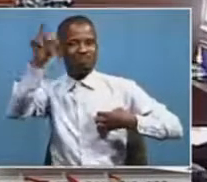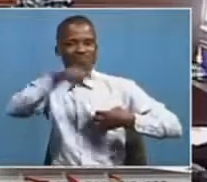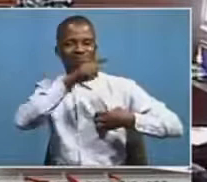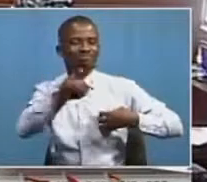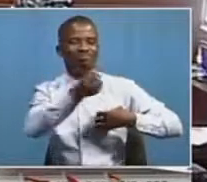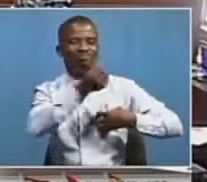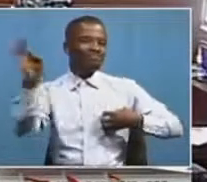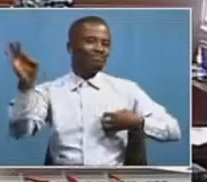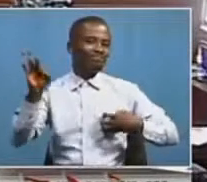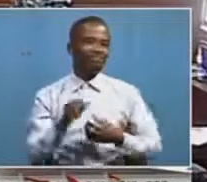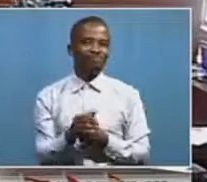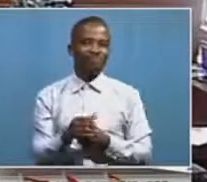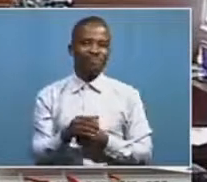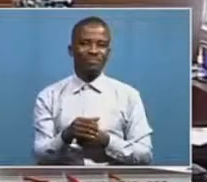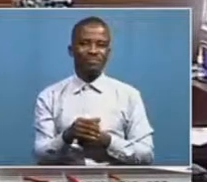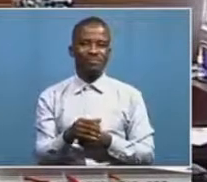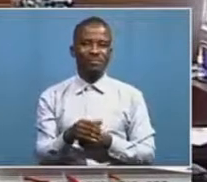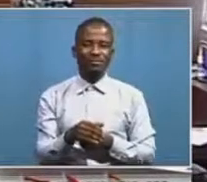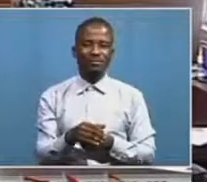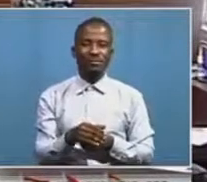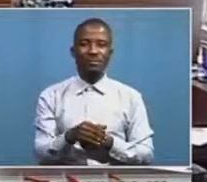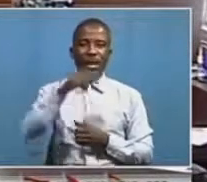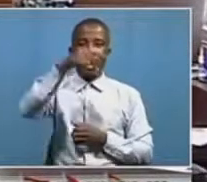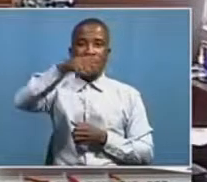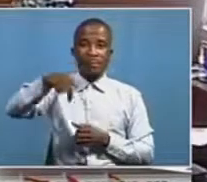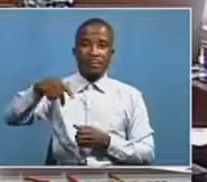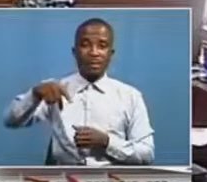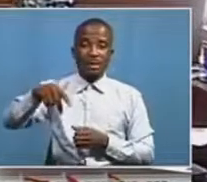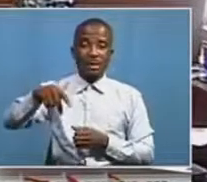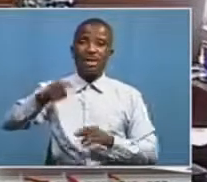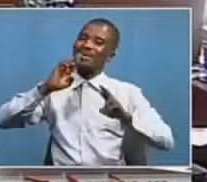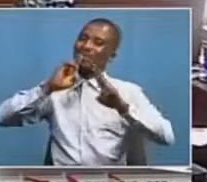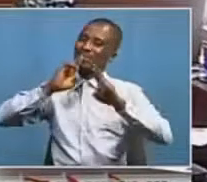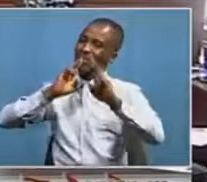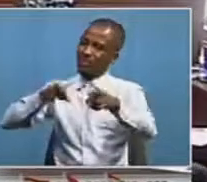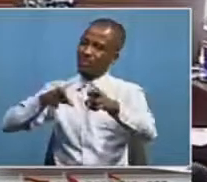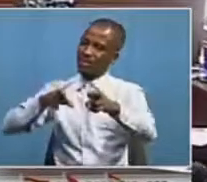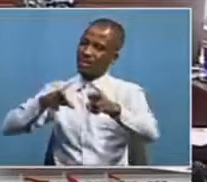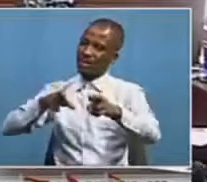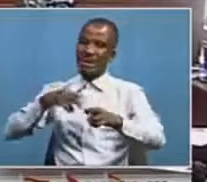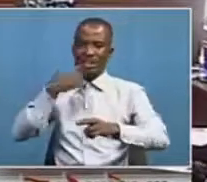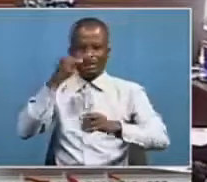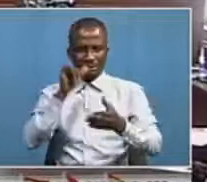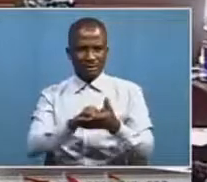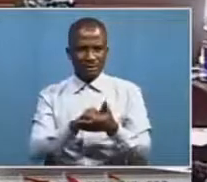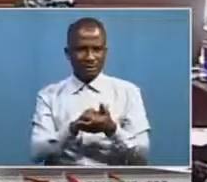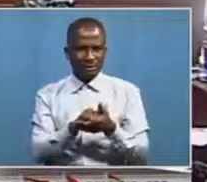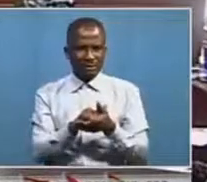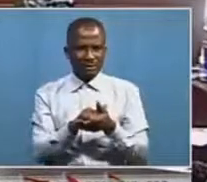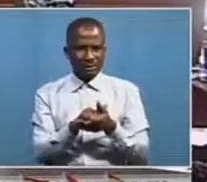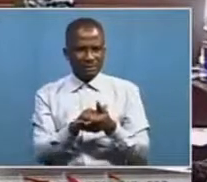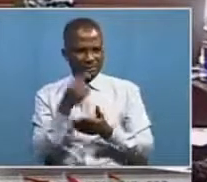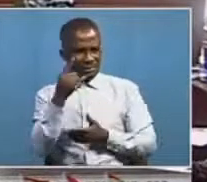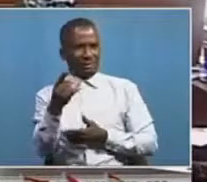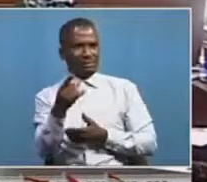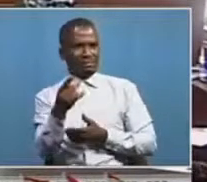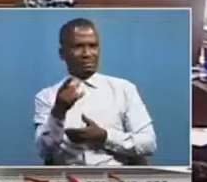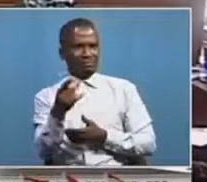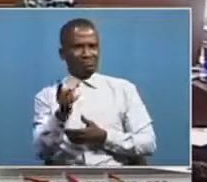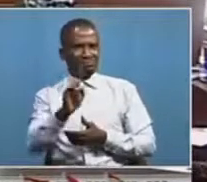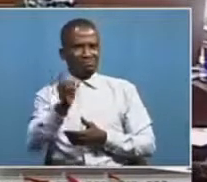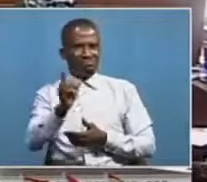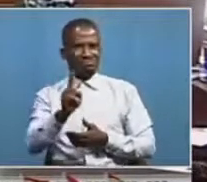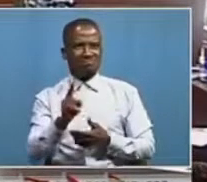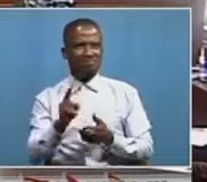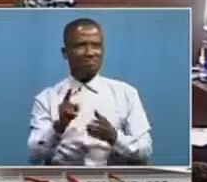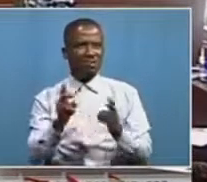action. The second respondent case in answer. The second respondent also denied petitioner's case and describes him as incompetent and